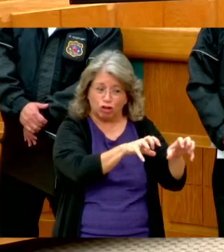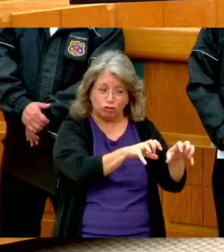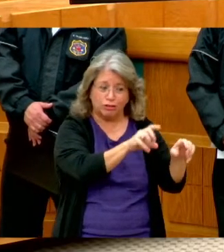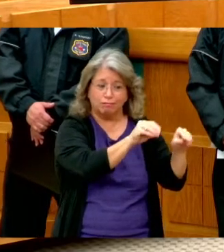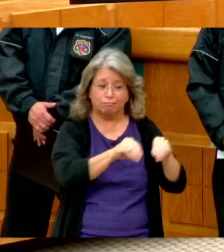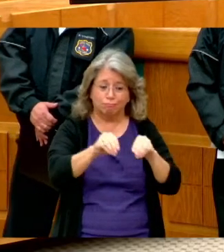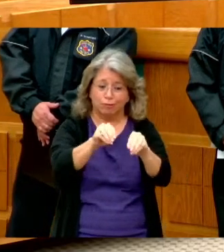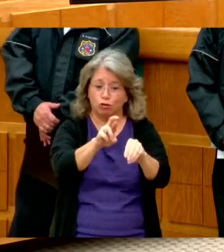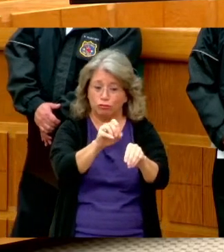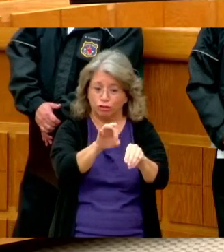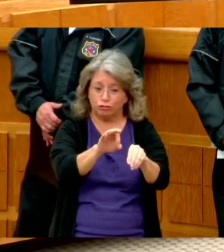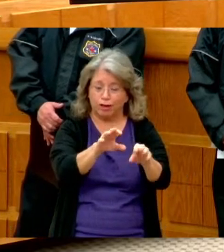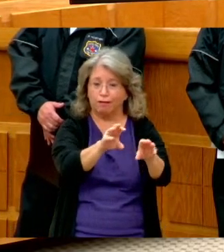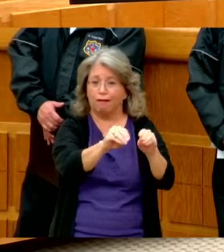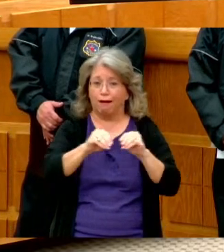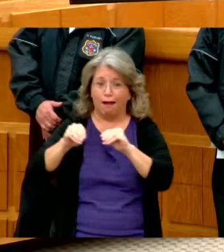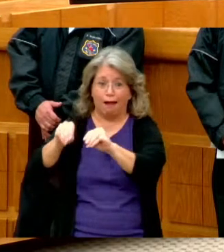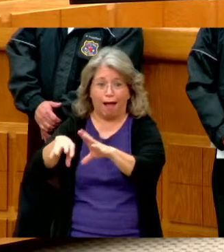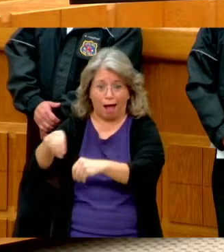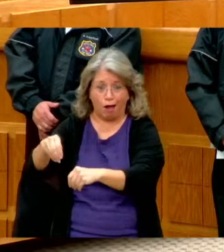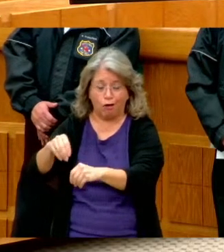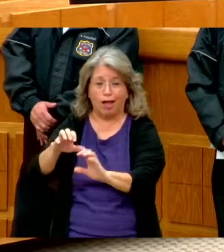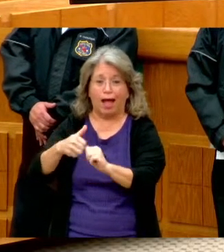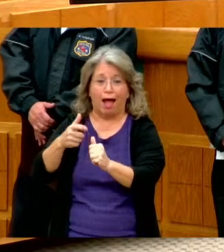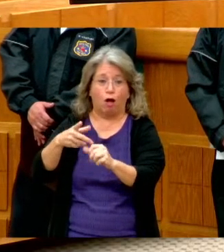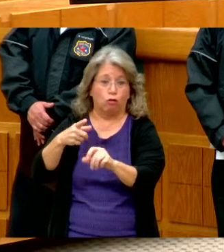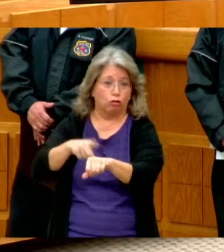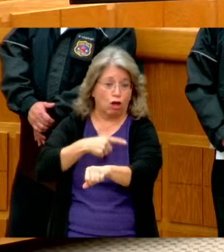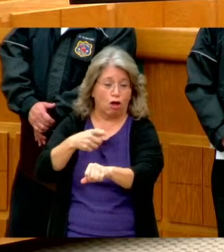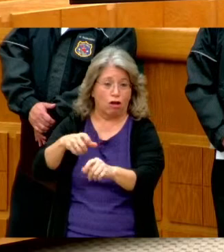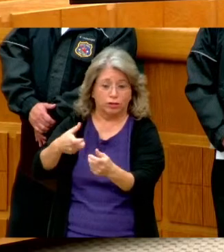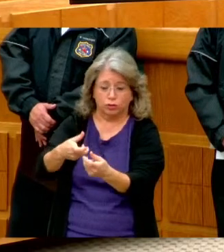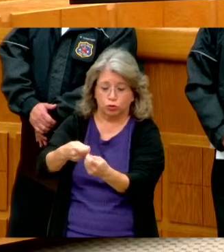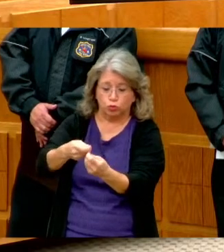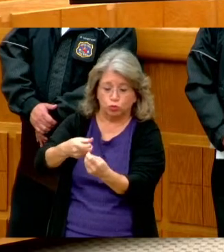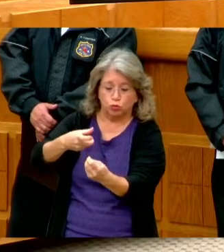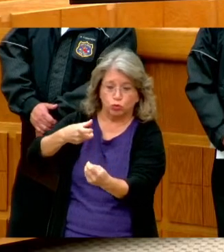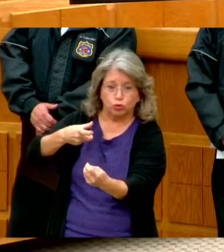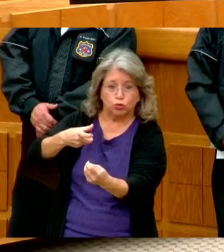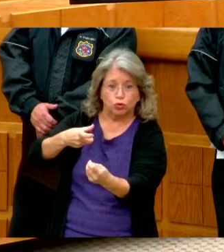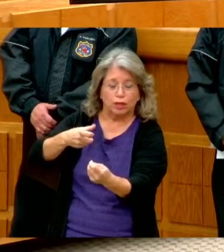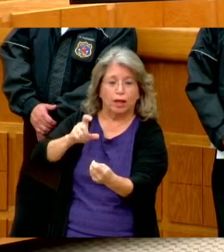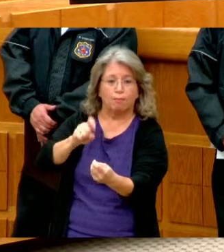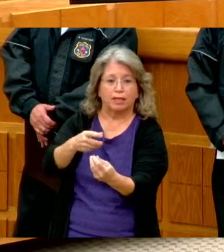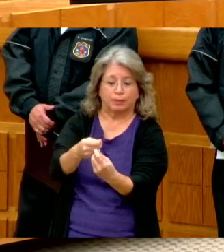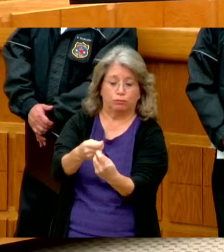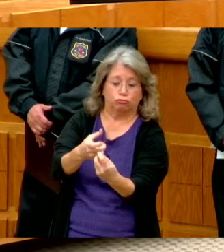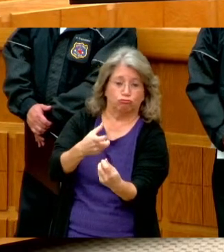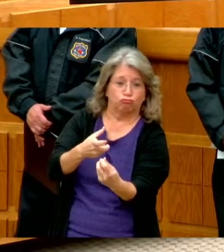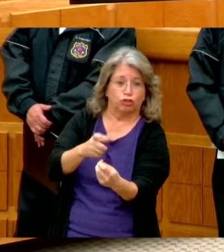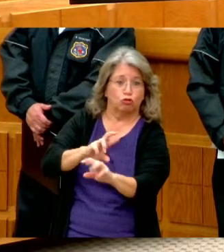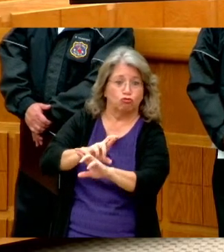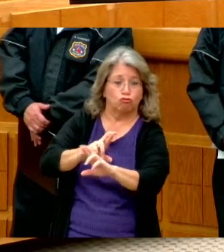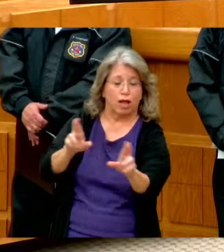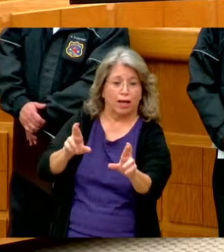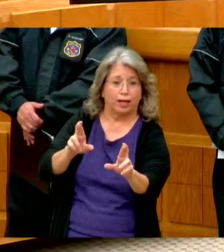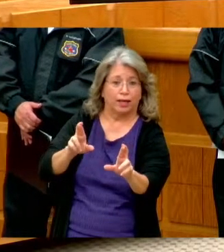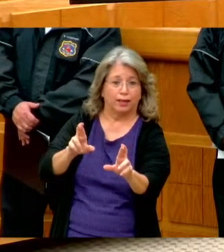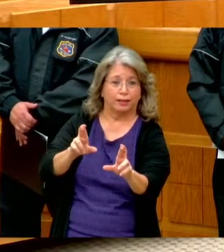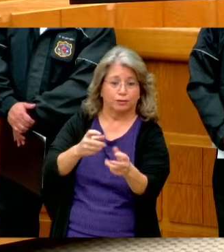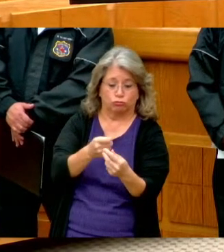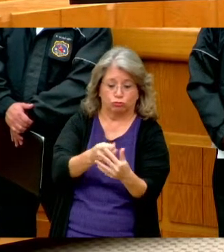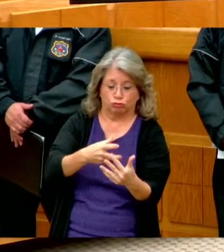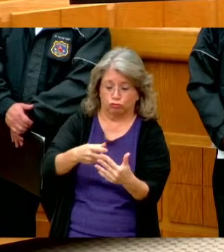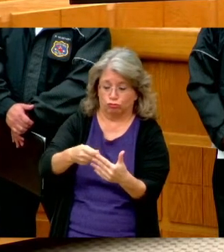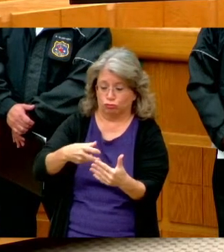how long it takes to actually draw them into the syringes. We have to have them drawn in time for when the lines start coming through. They're in vials, and so we